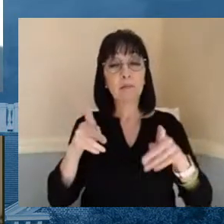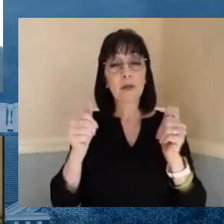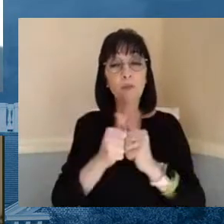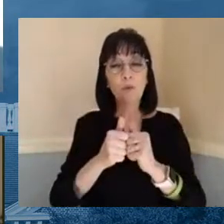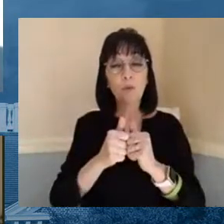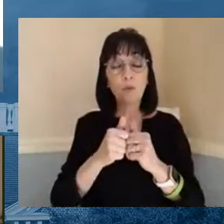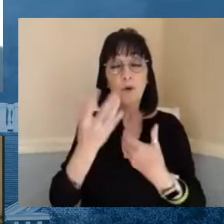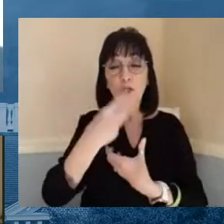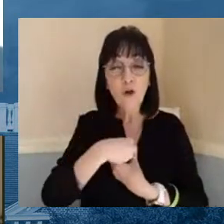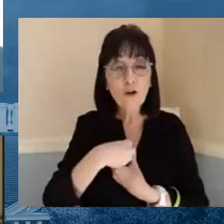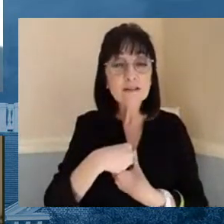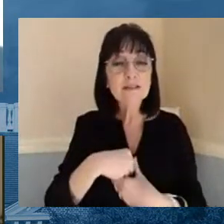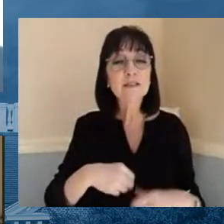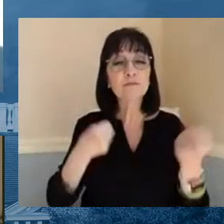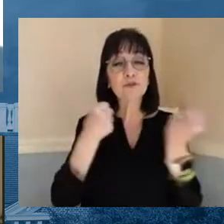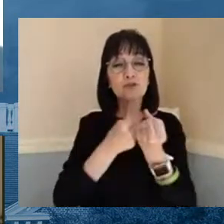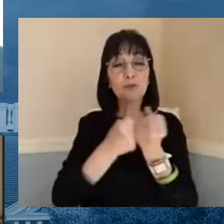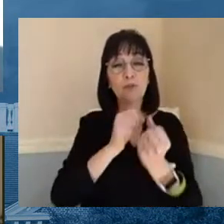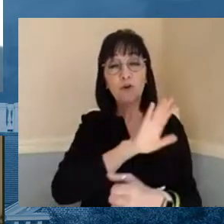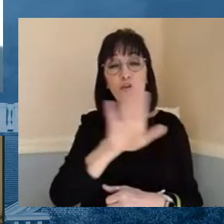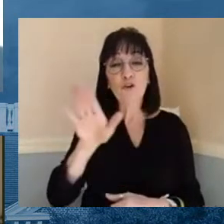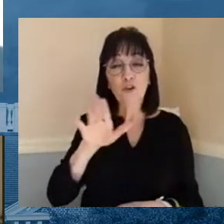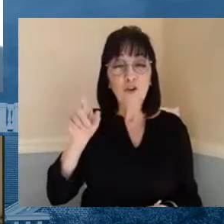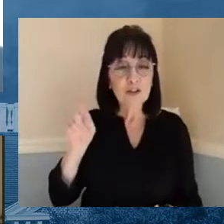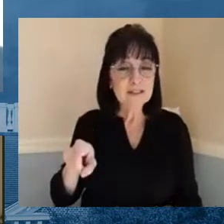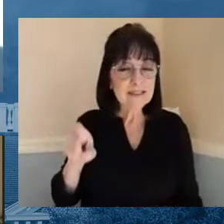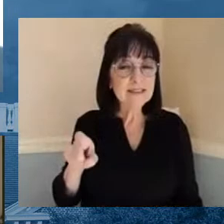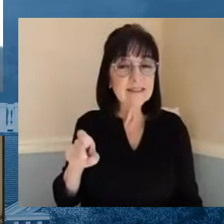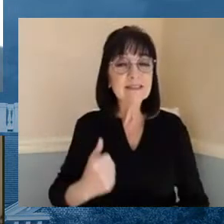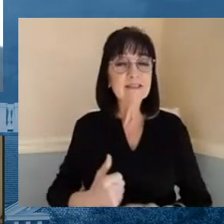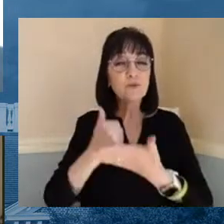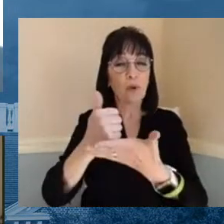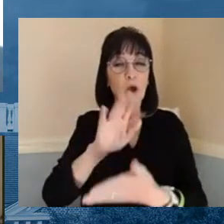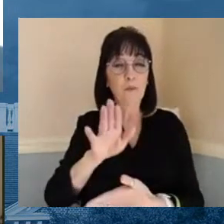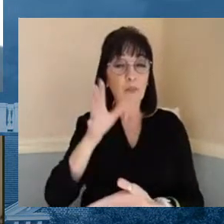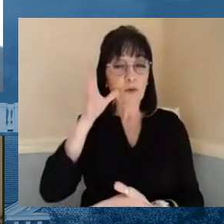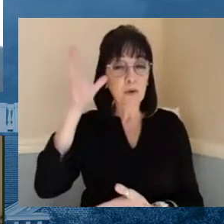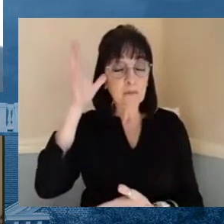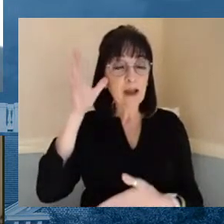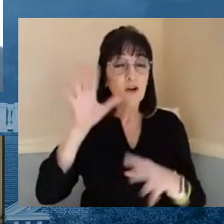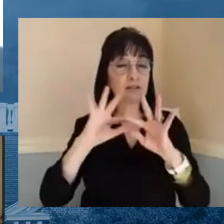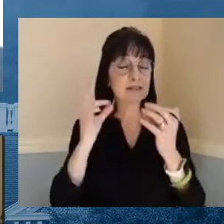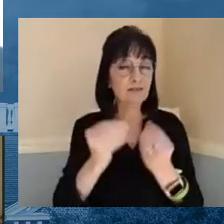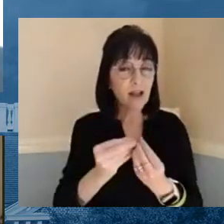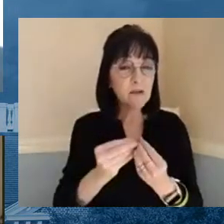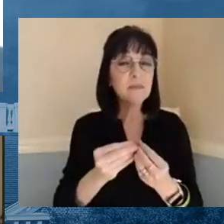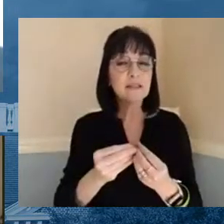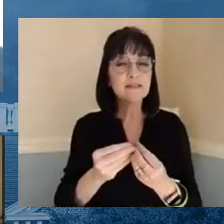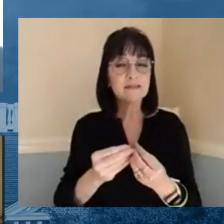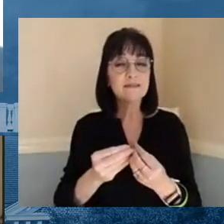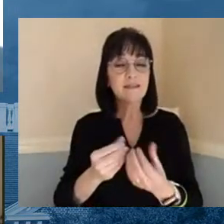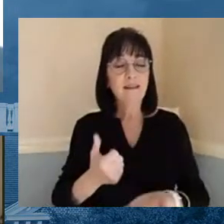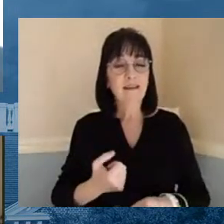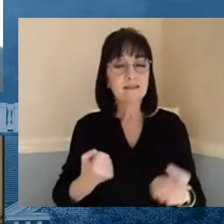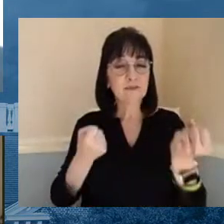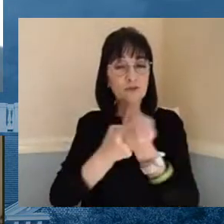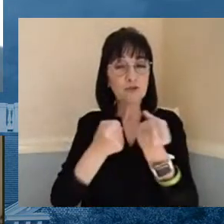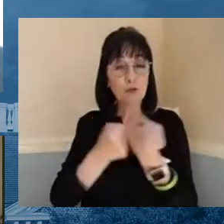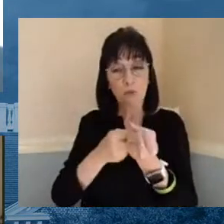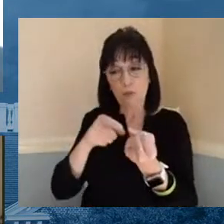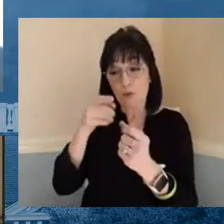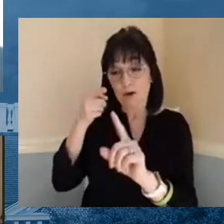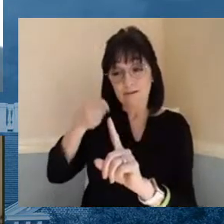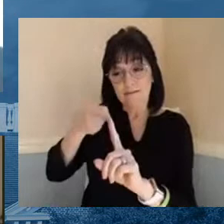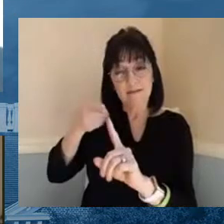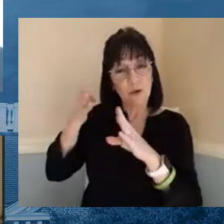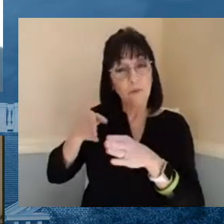support their needs, to help their parents and families, to help them as individuals find their way and get the support they need